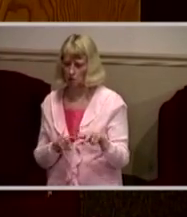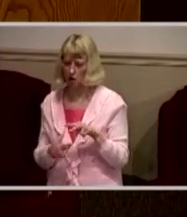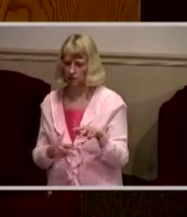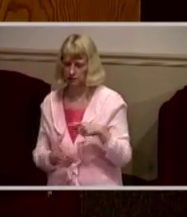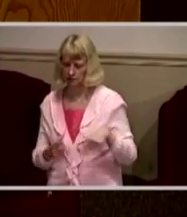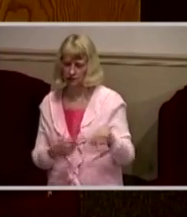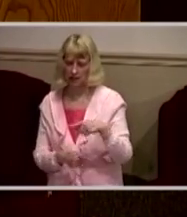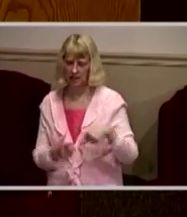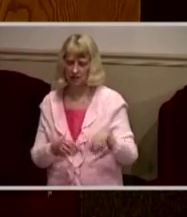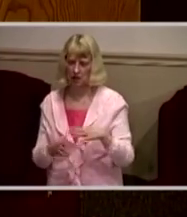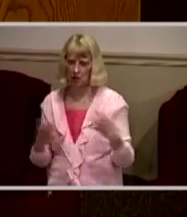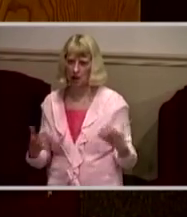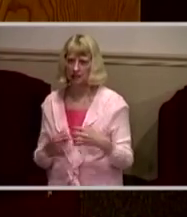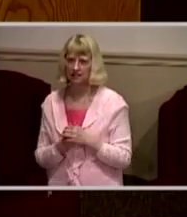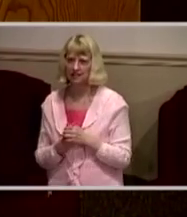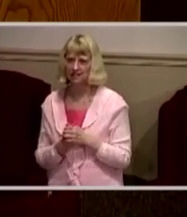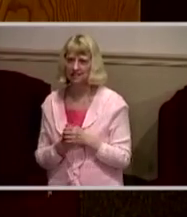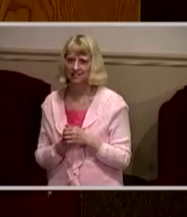lot.